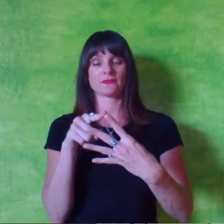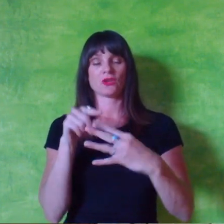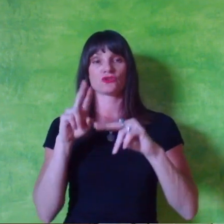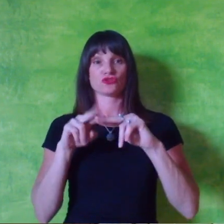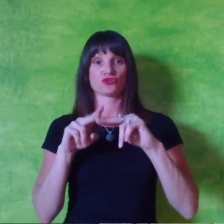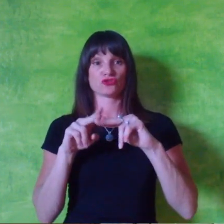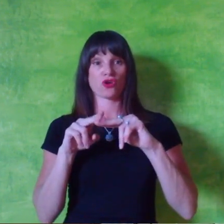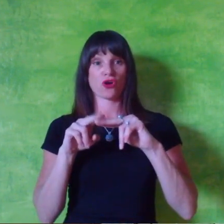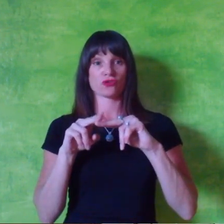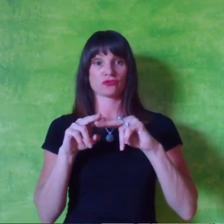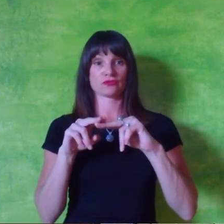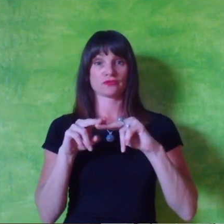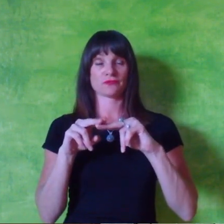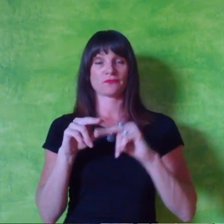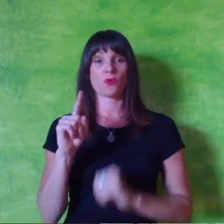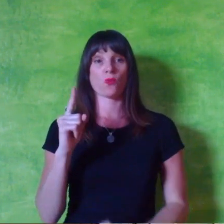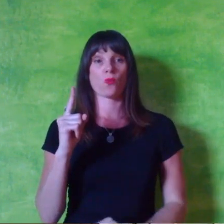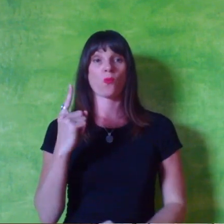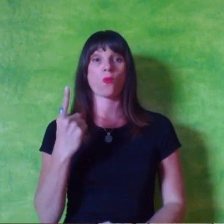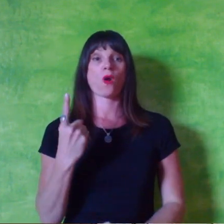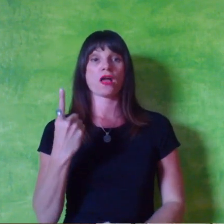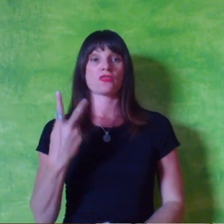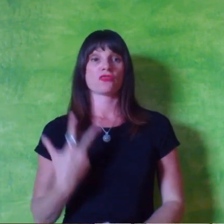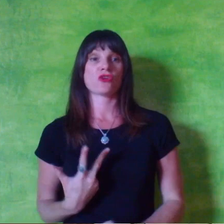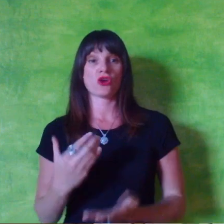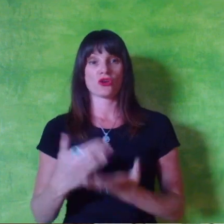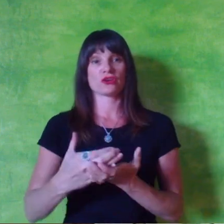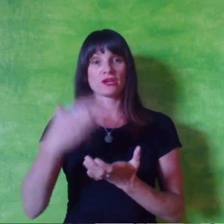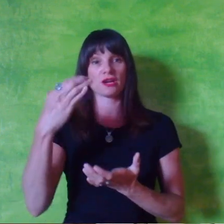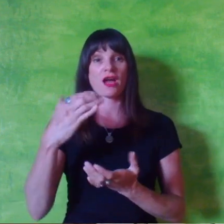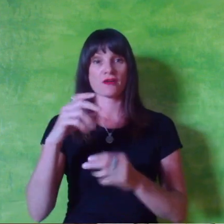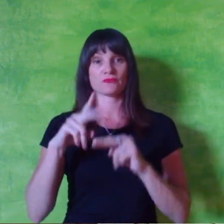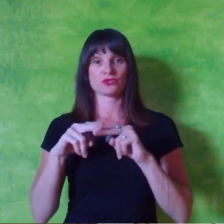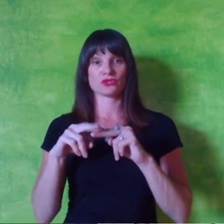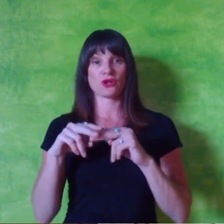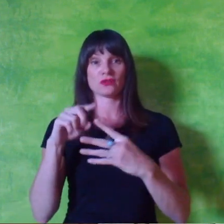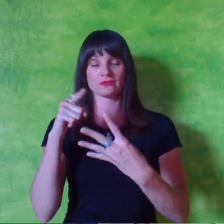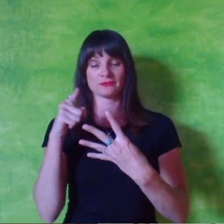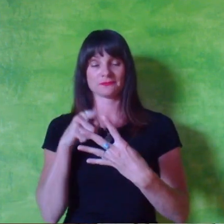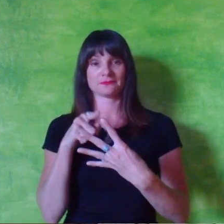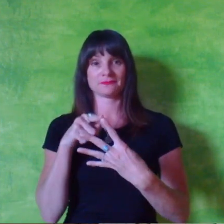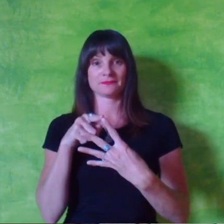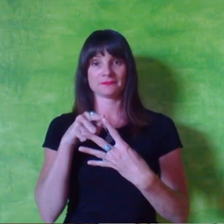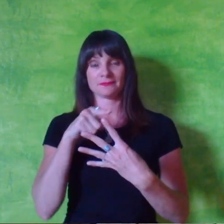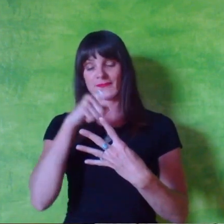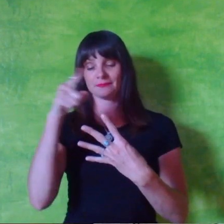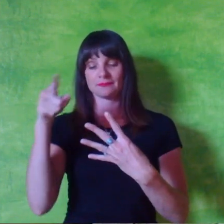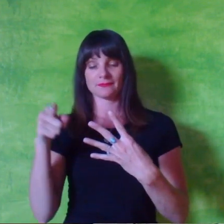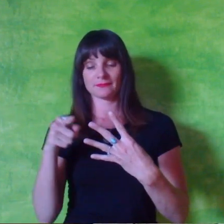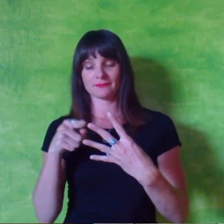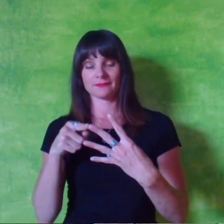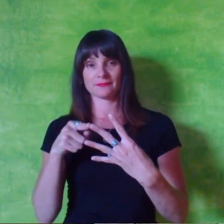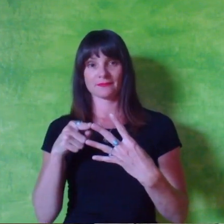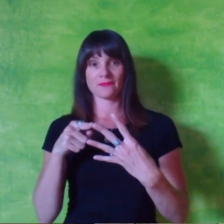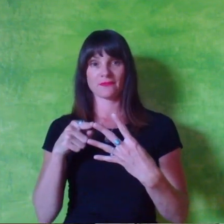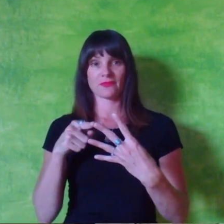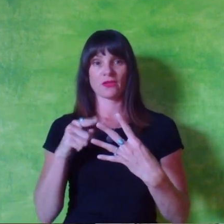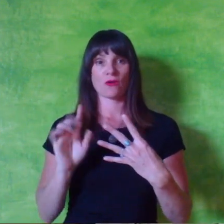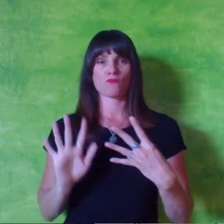a third of a cup of salt. And maybe about a half